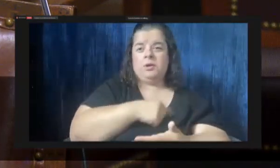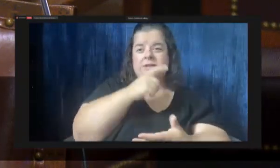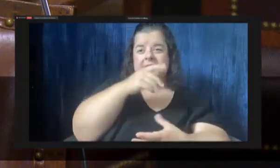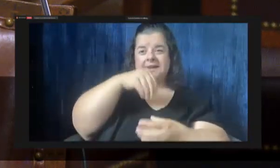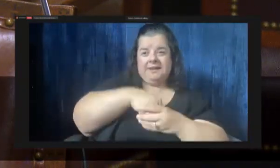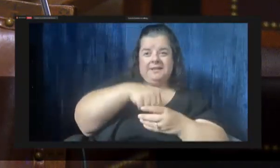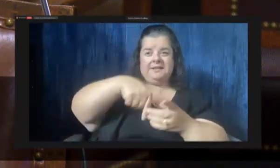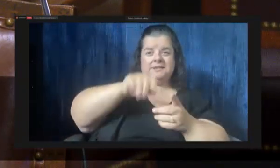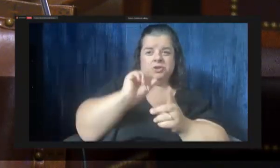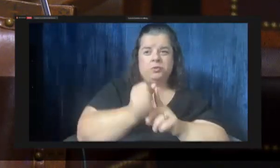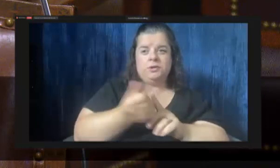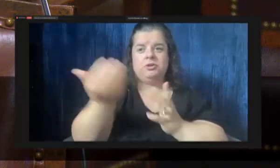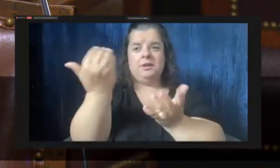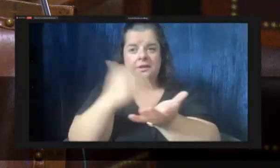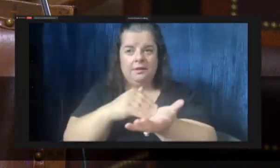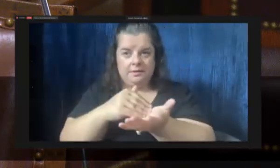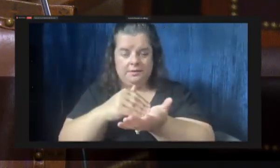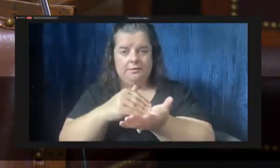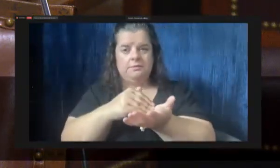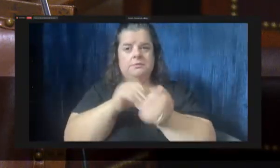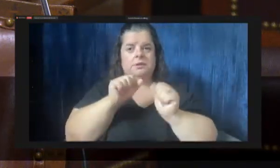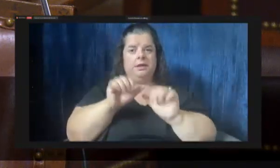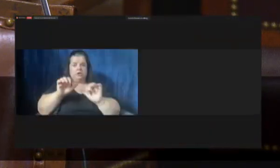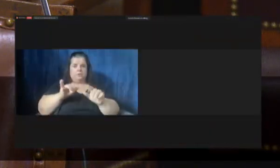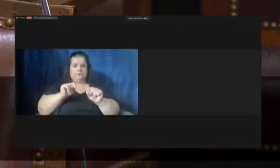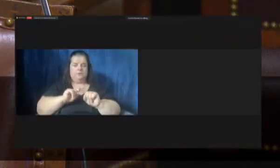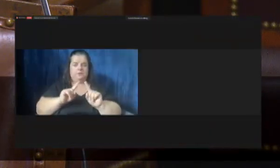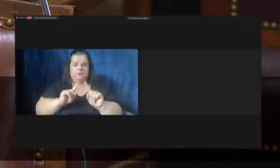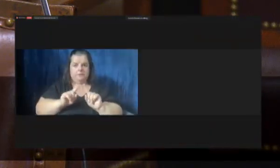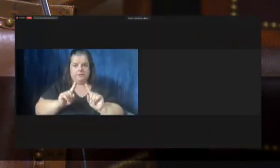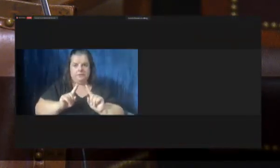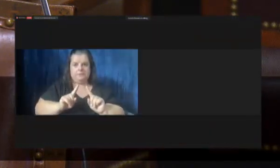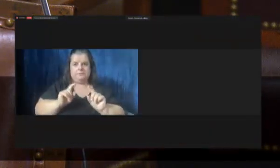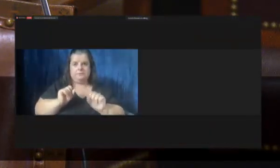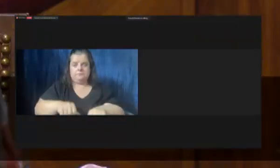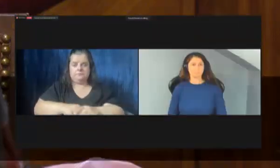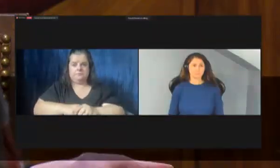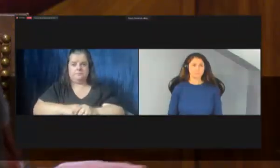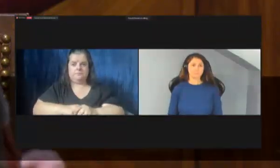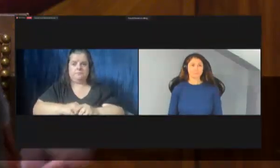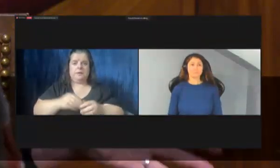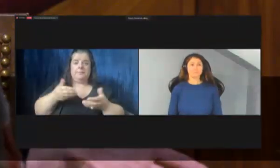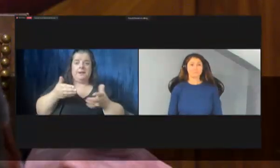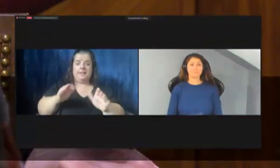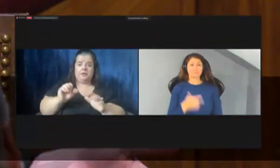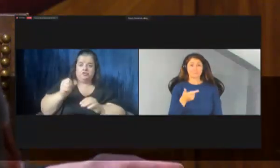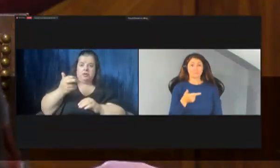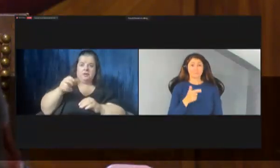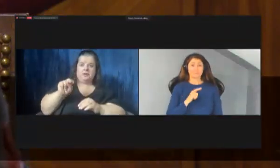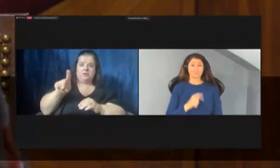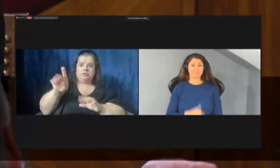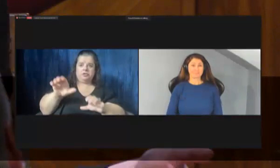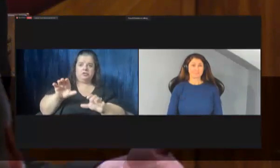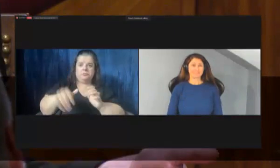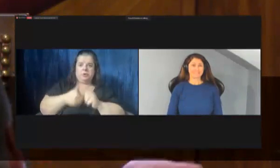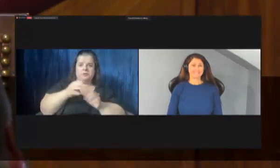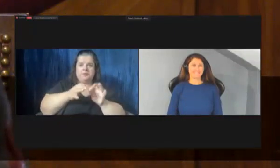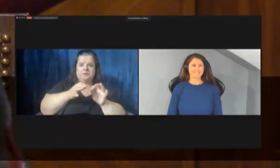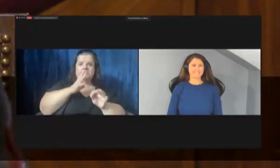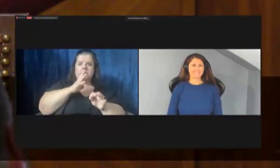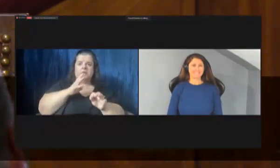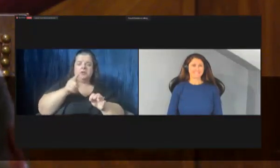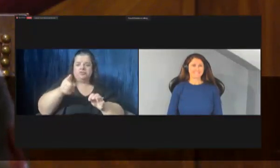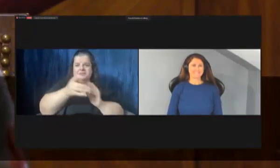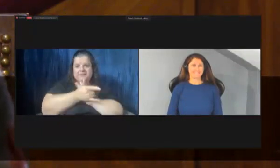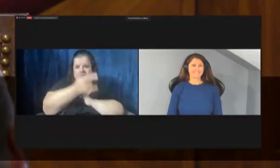situation again and do things a little differently. Yeah. Well, I'm gonna let Shannon do most of the talking because she really is the expert on our team on this